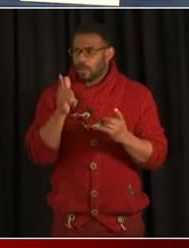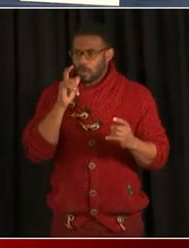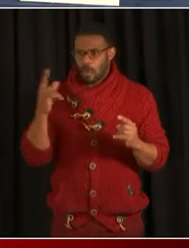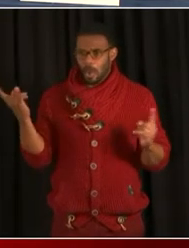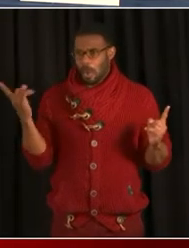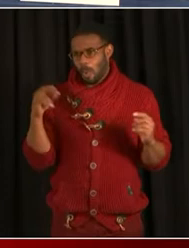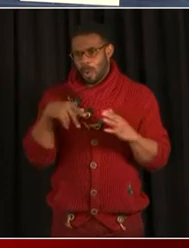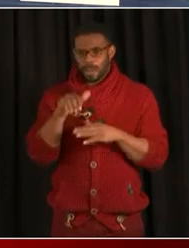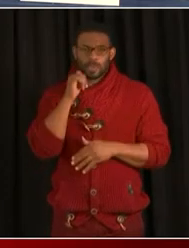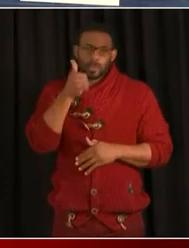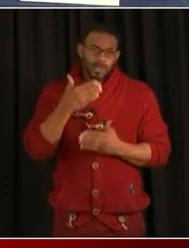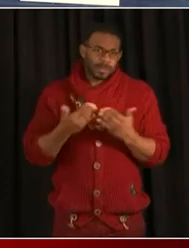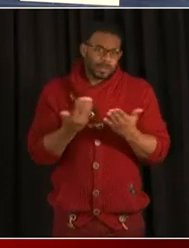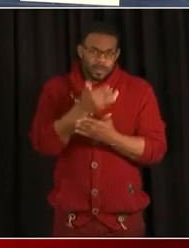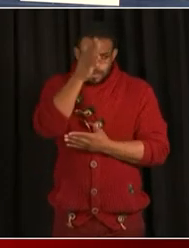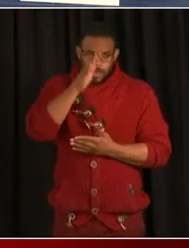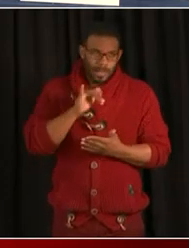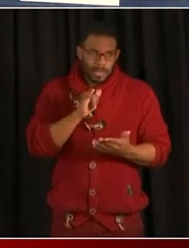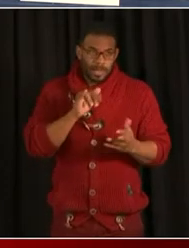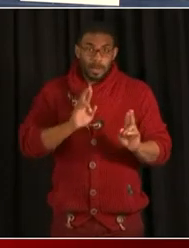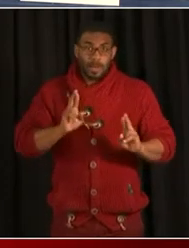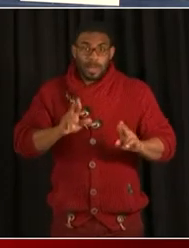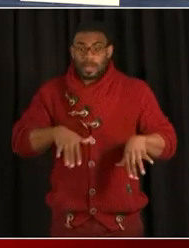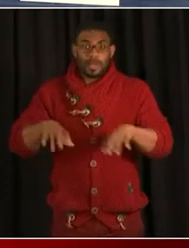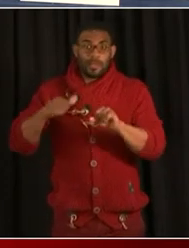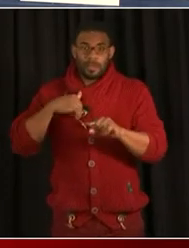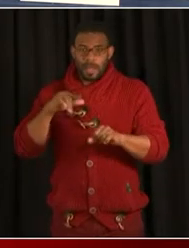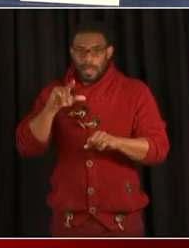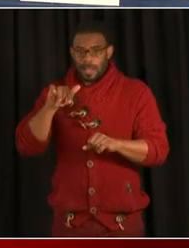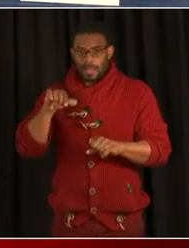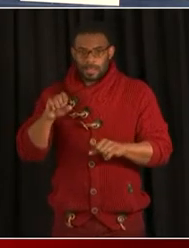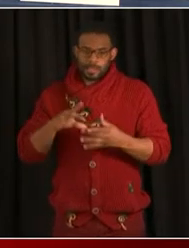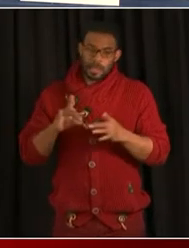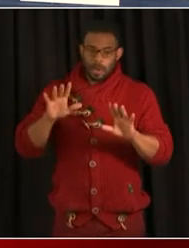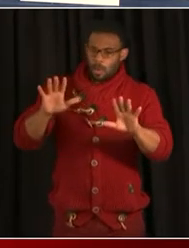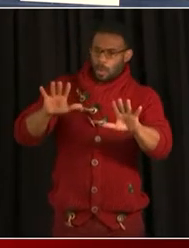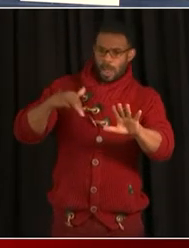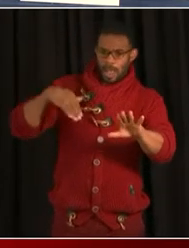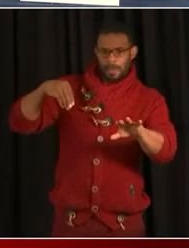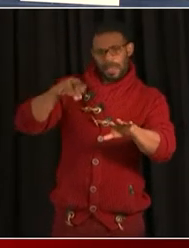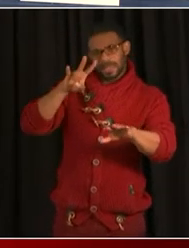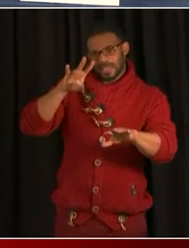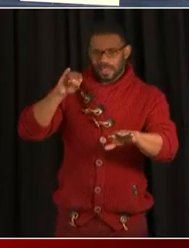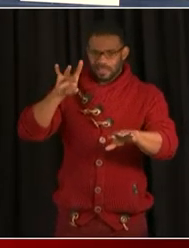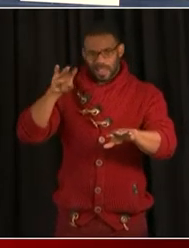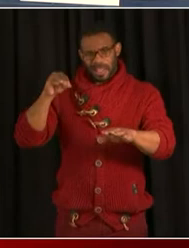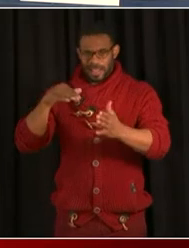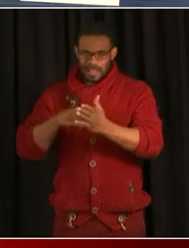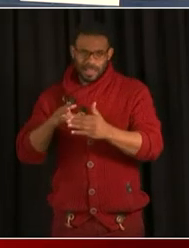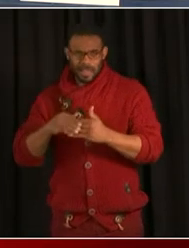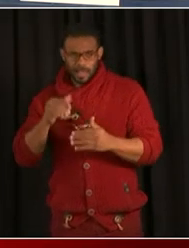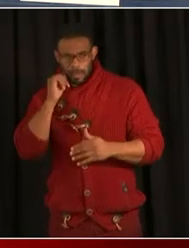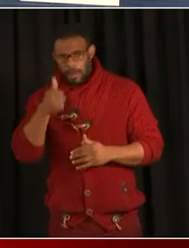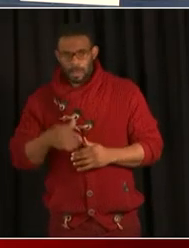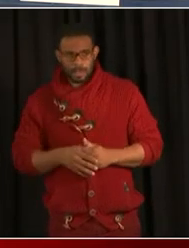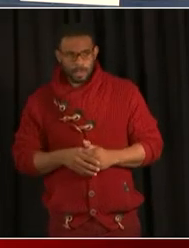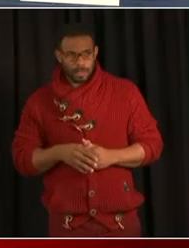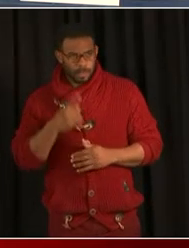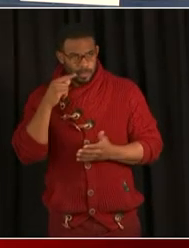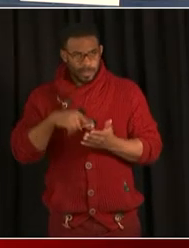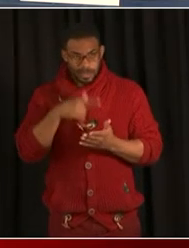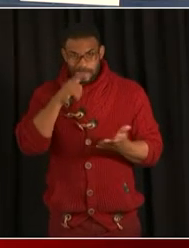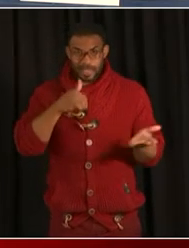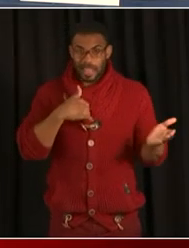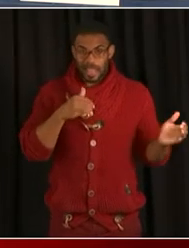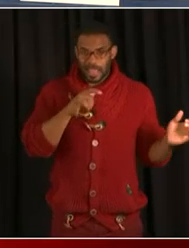Anybody would walk in there tomorrow, some new guy that's ready to take over my lease and say, oh, I'll pay $70,000, $80,000 tomorrow for